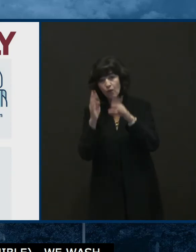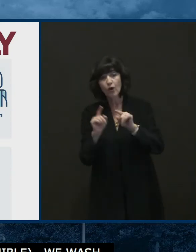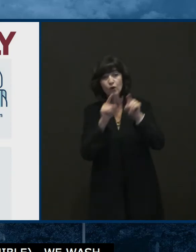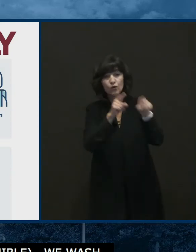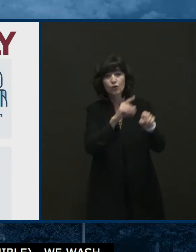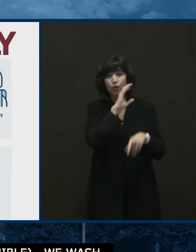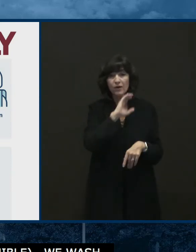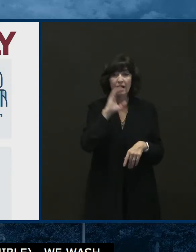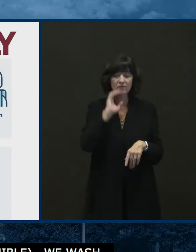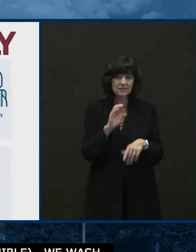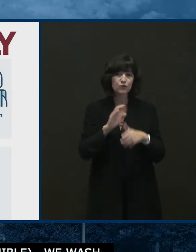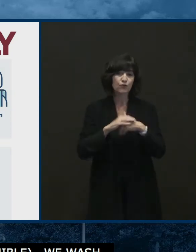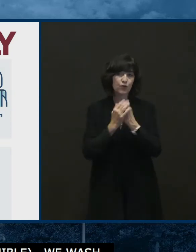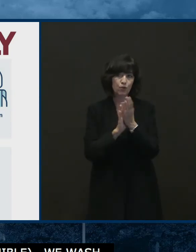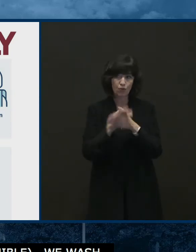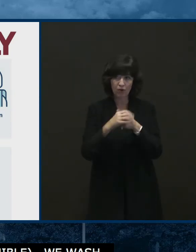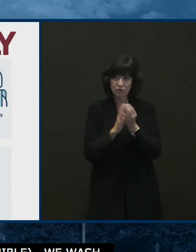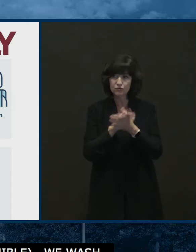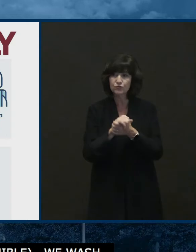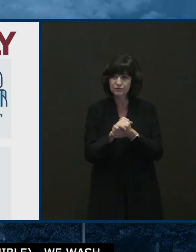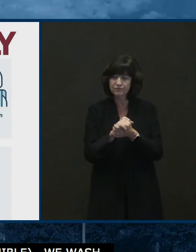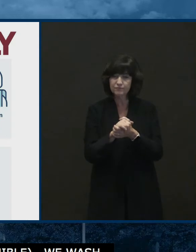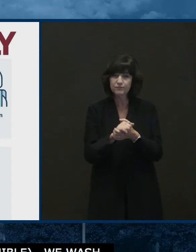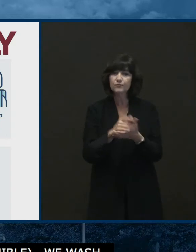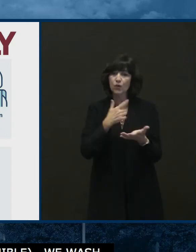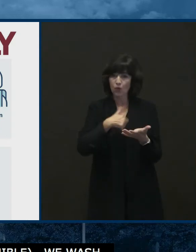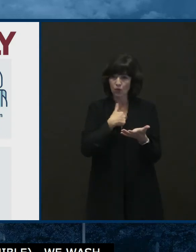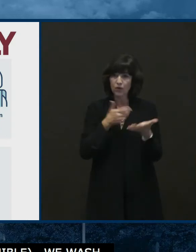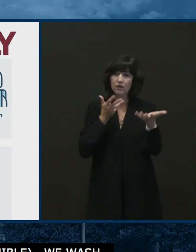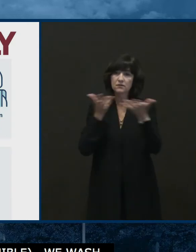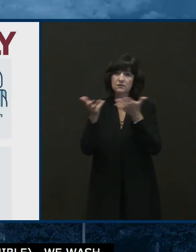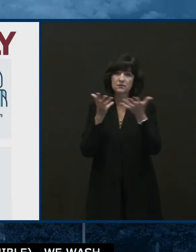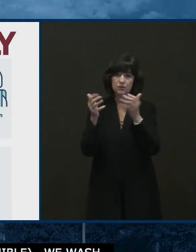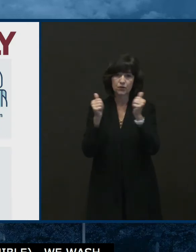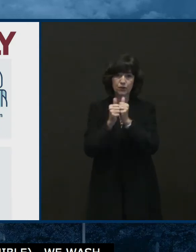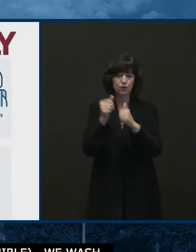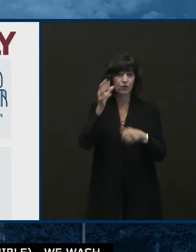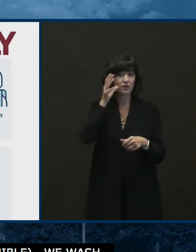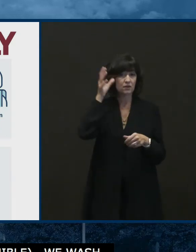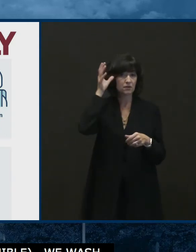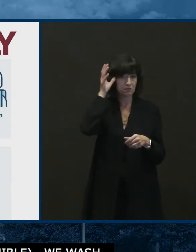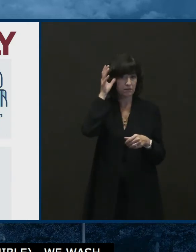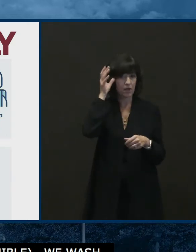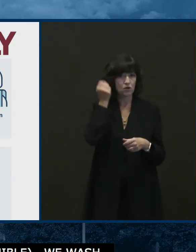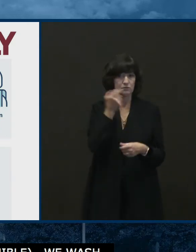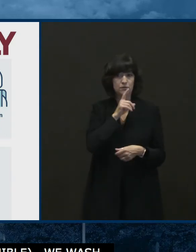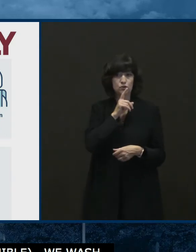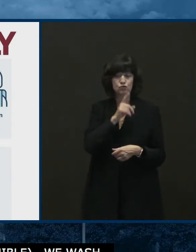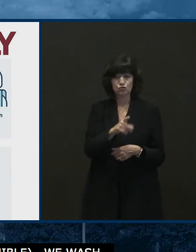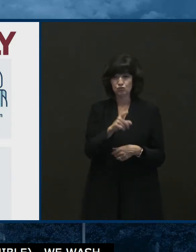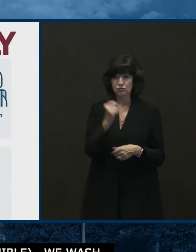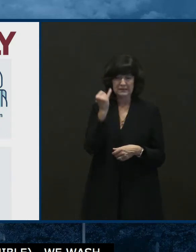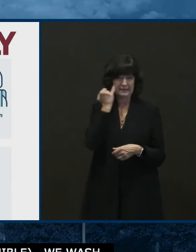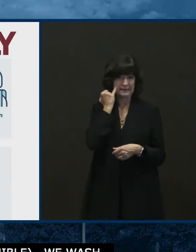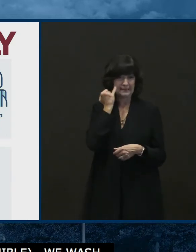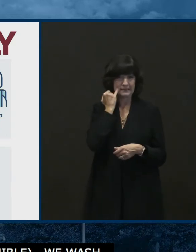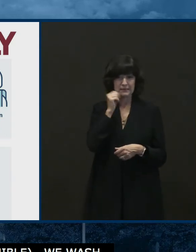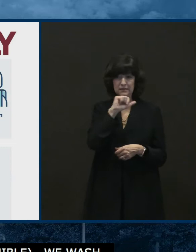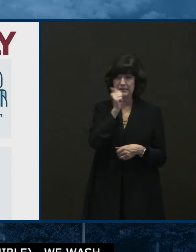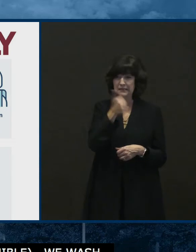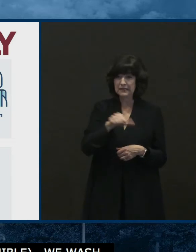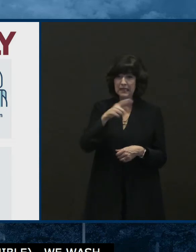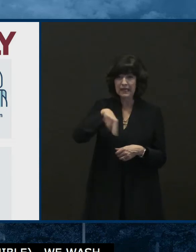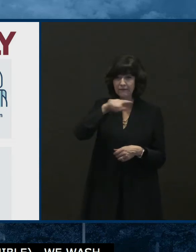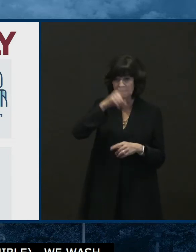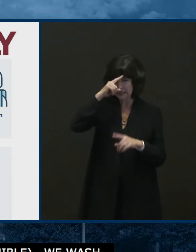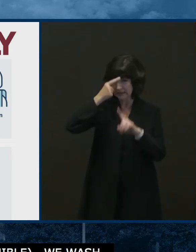forth. And we also have worked with our parents to make sure that if indeed any kind of